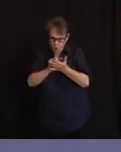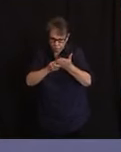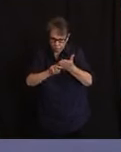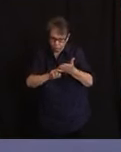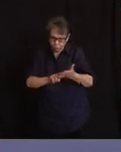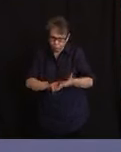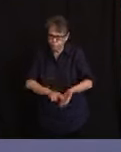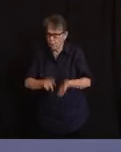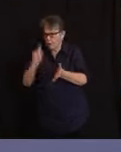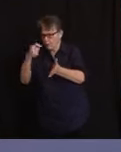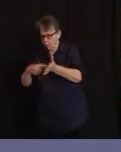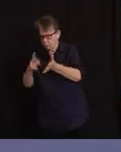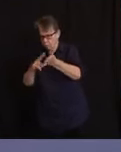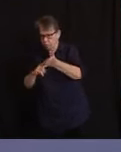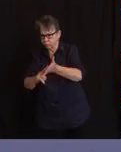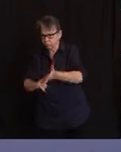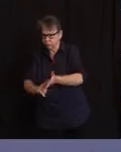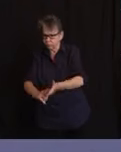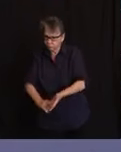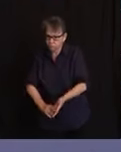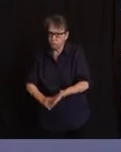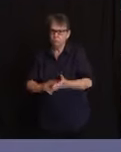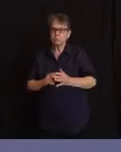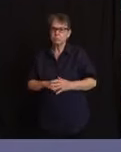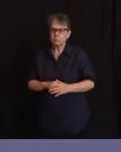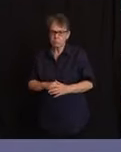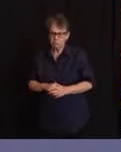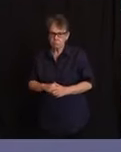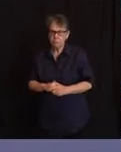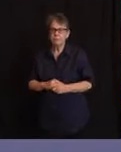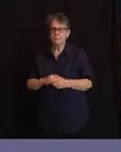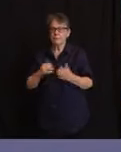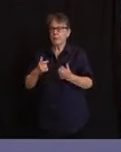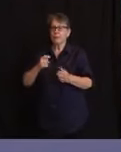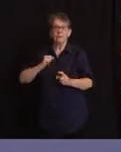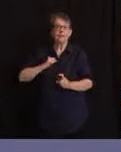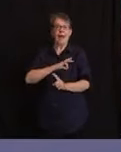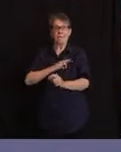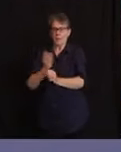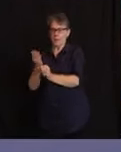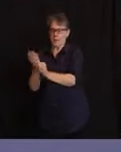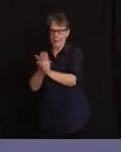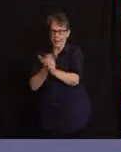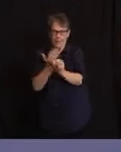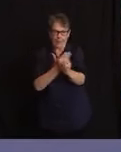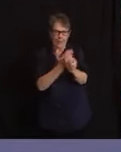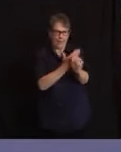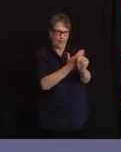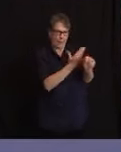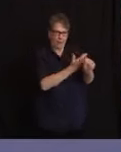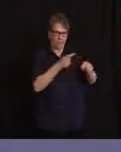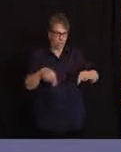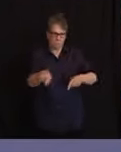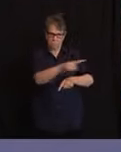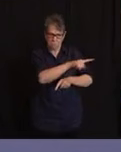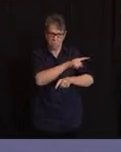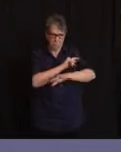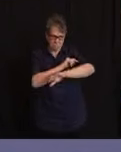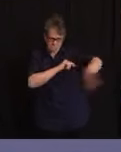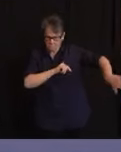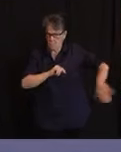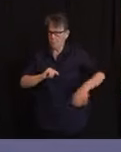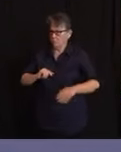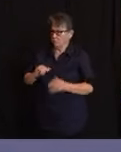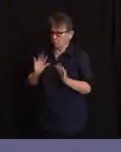protocols observed, etc. So it's a black mark without question in the corrections history